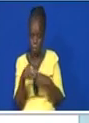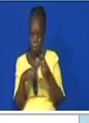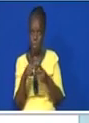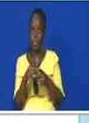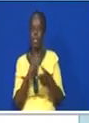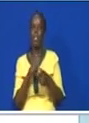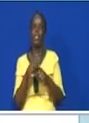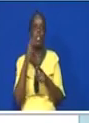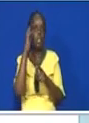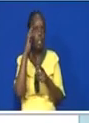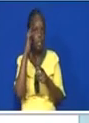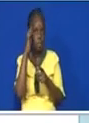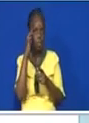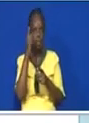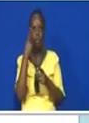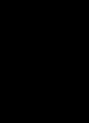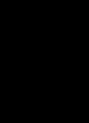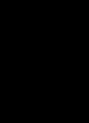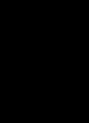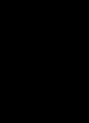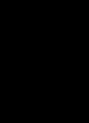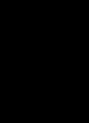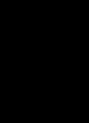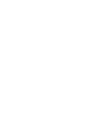and then the reason for the process.